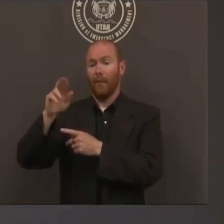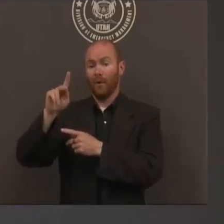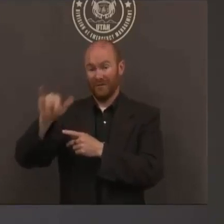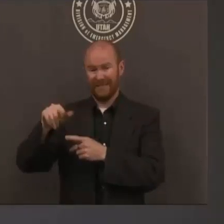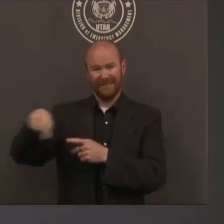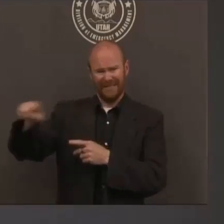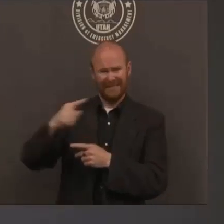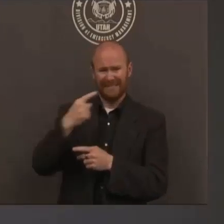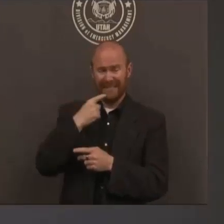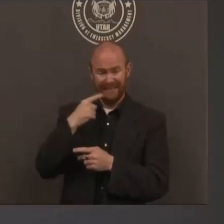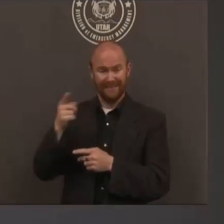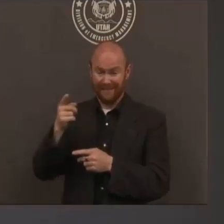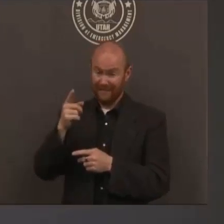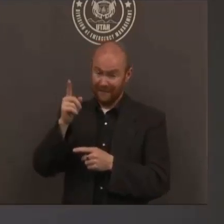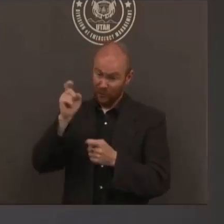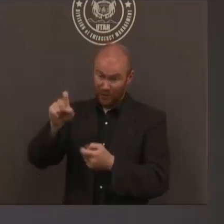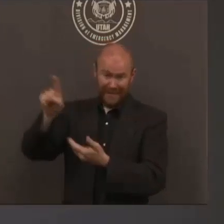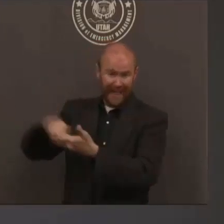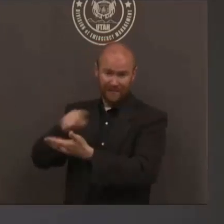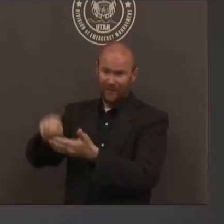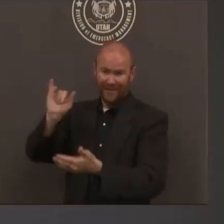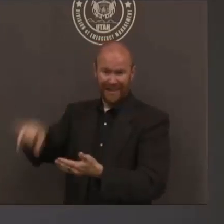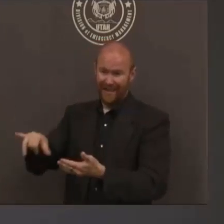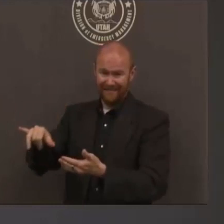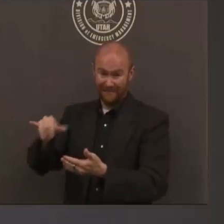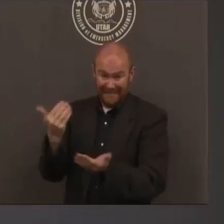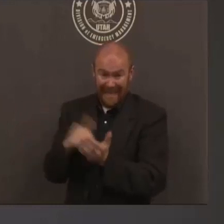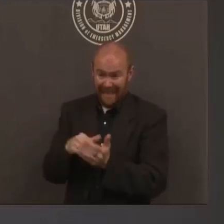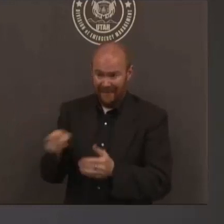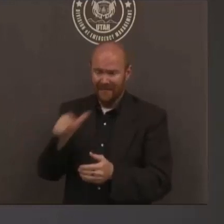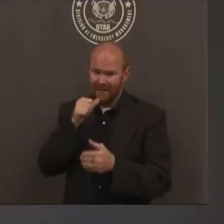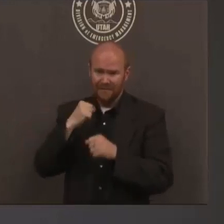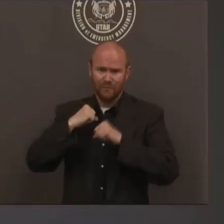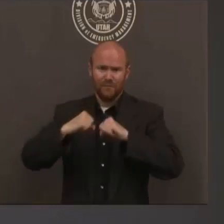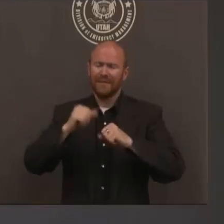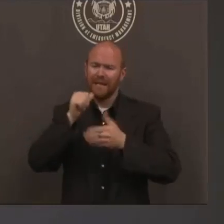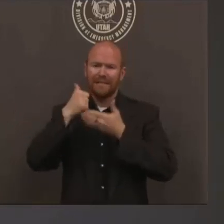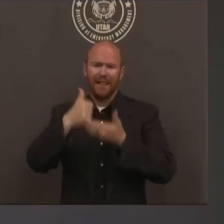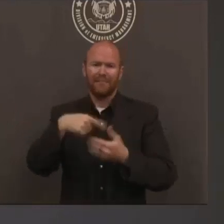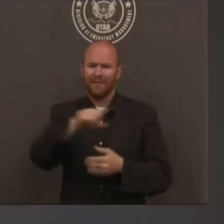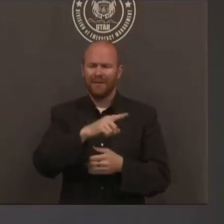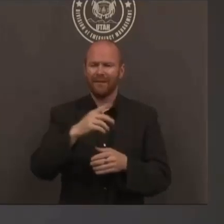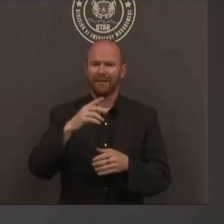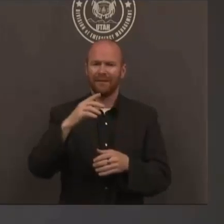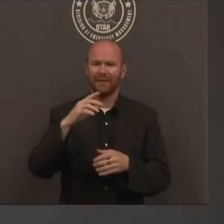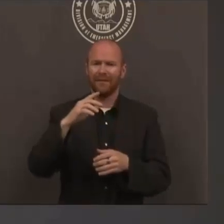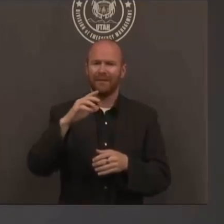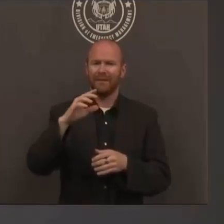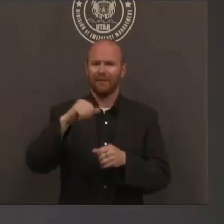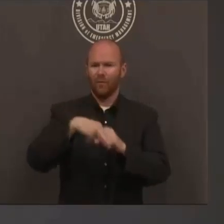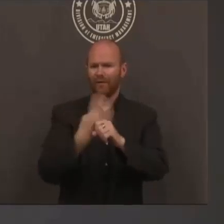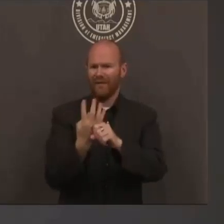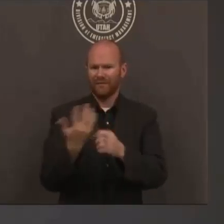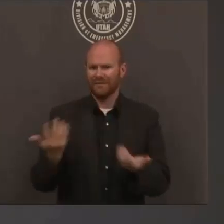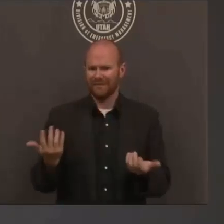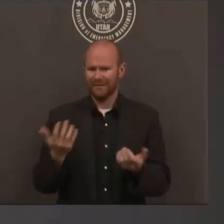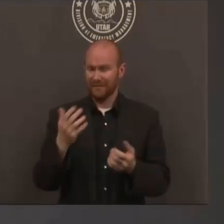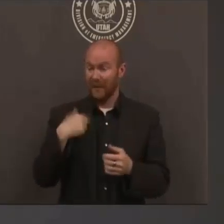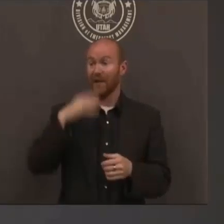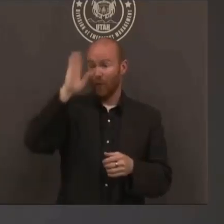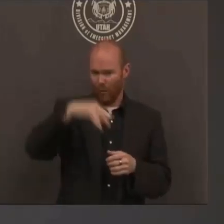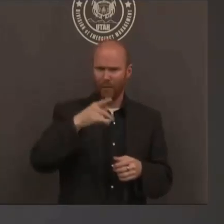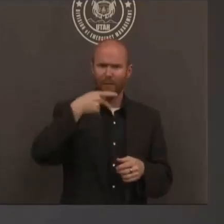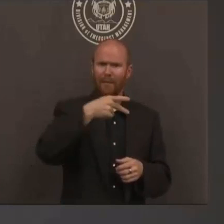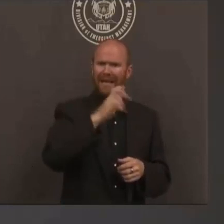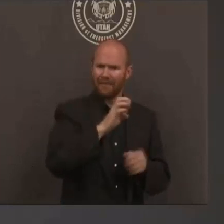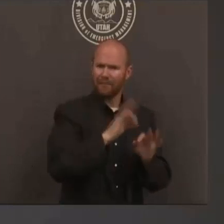unproven medicine for treating COVID-19. We know that PPE and ventilators work. We don't know if this